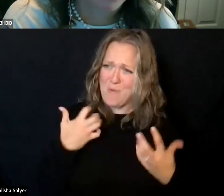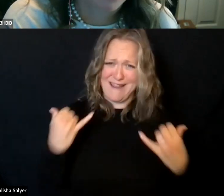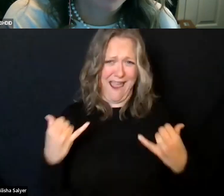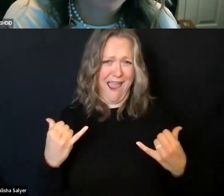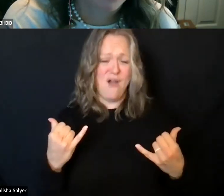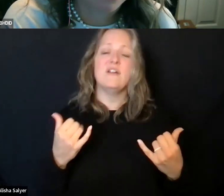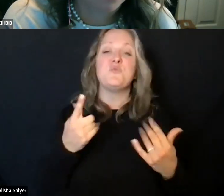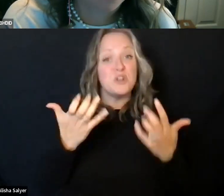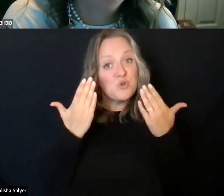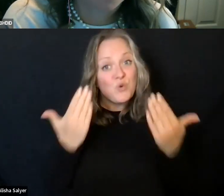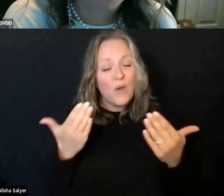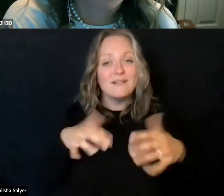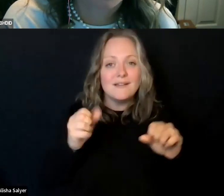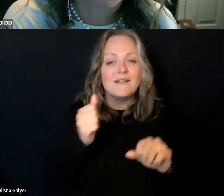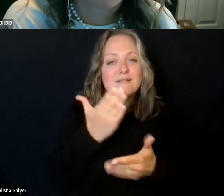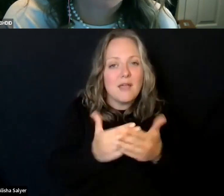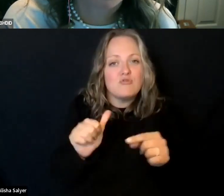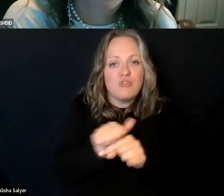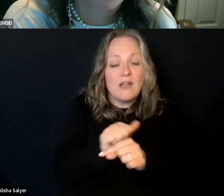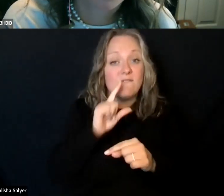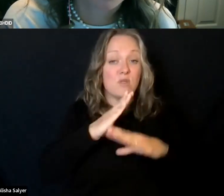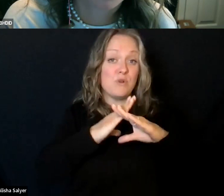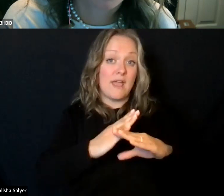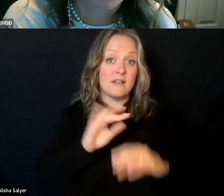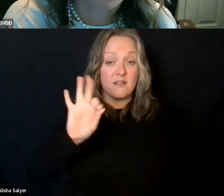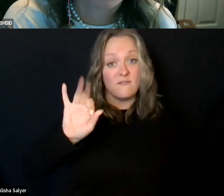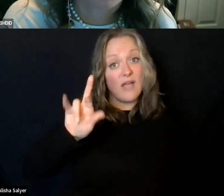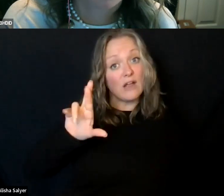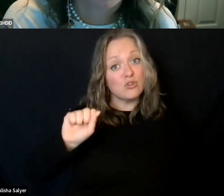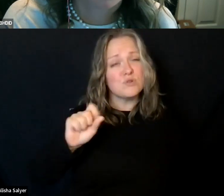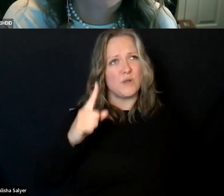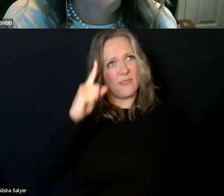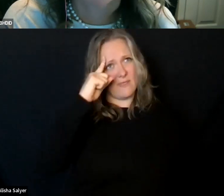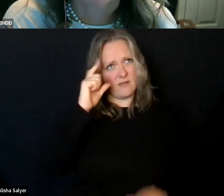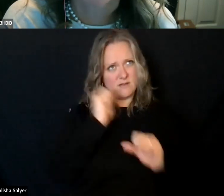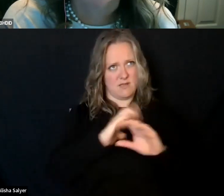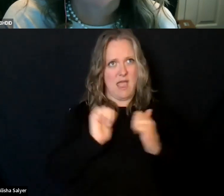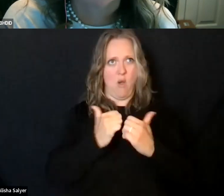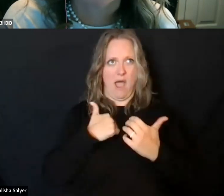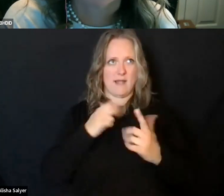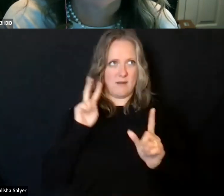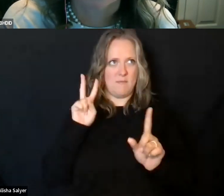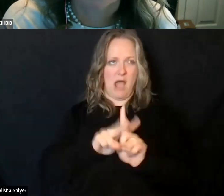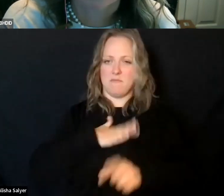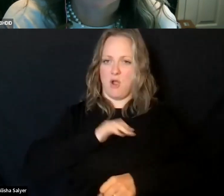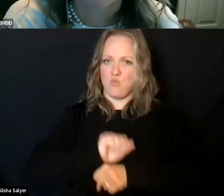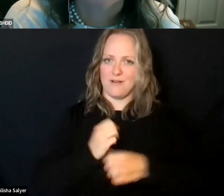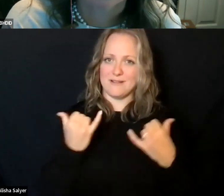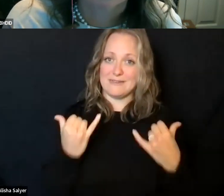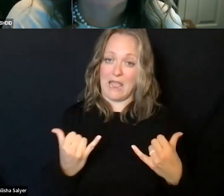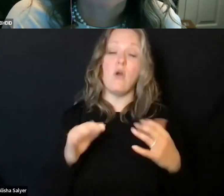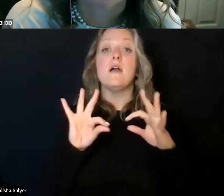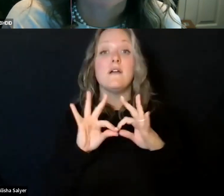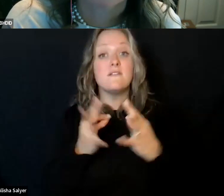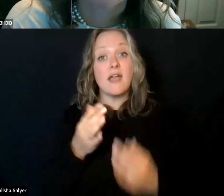on the protective factors and learn about this in a way that you can really think about this in your work like right now, Family Thrive is a good place to